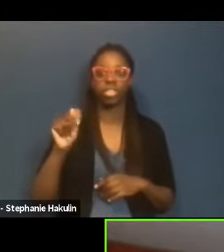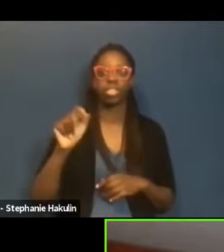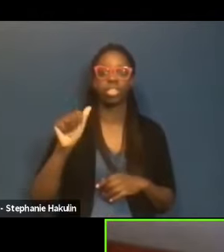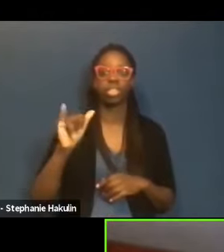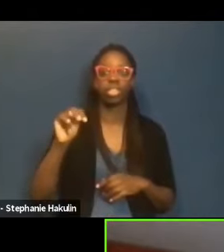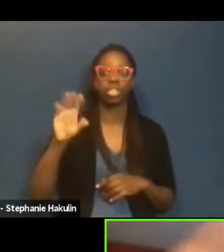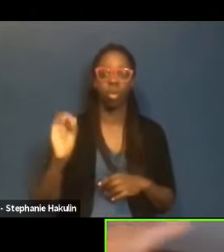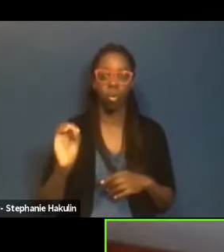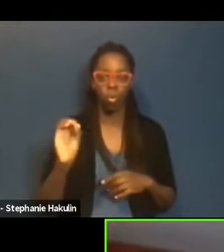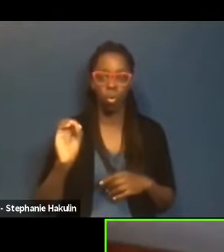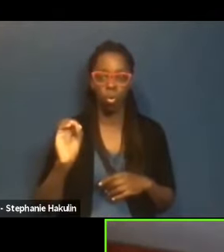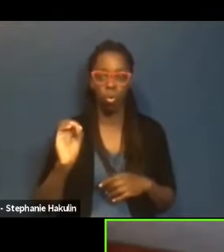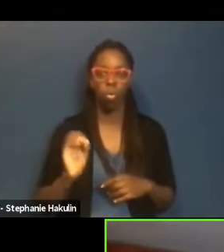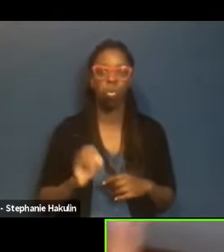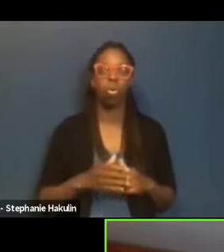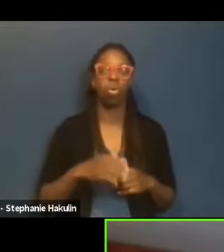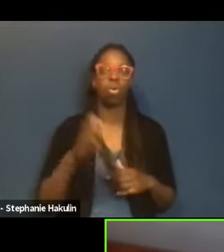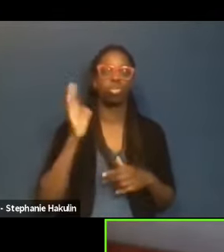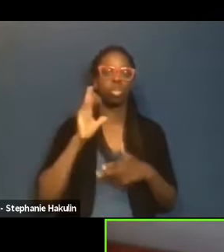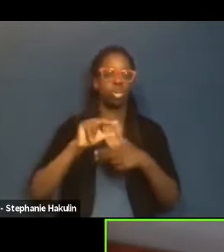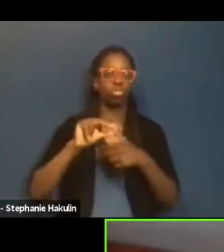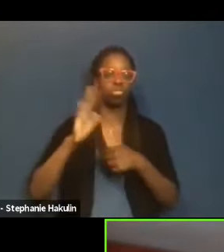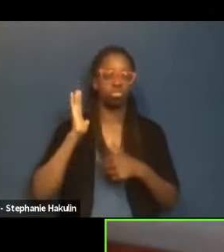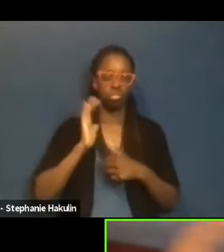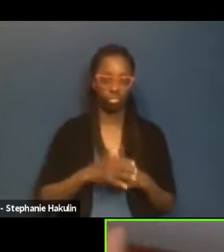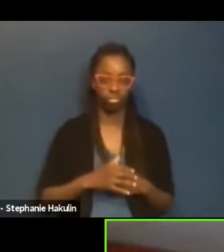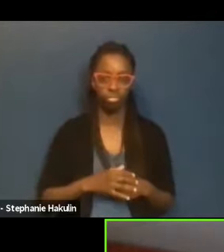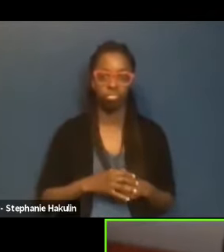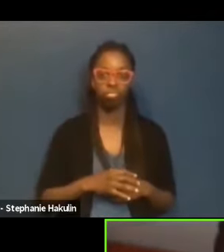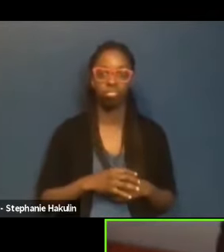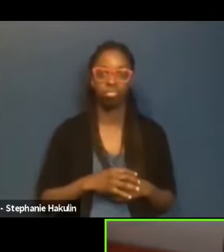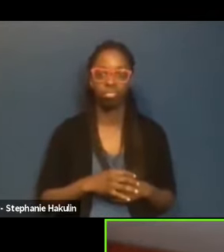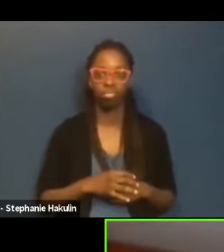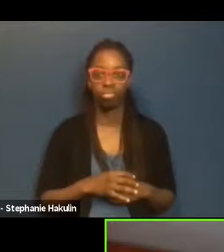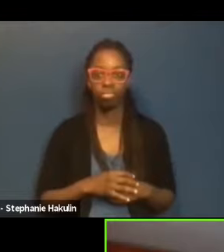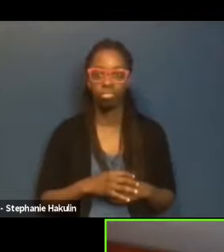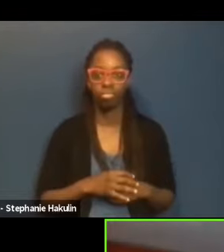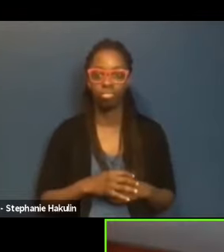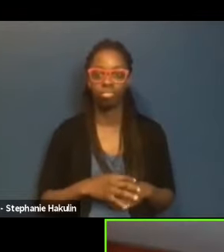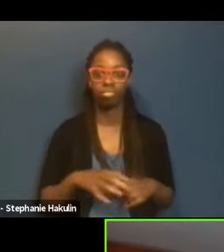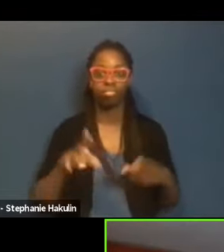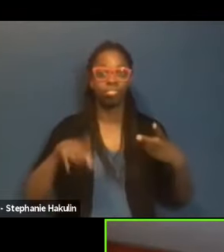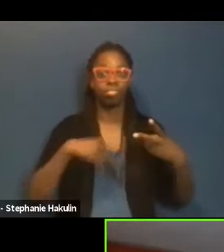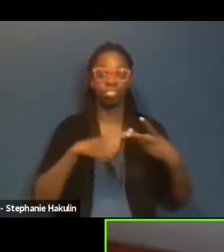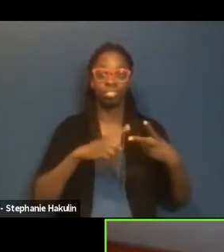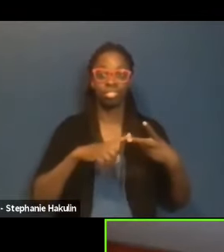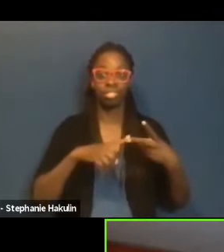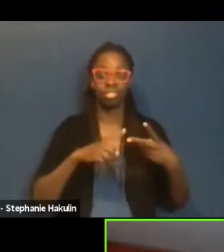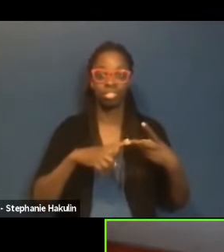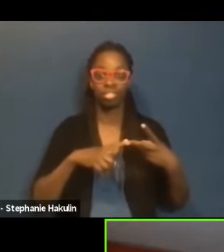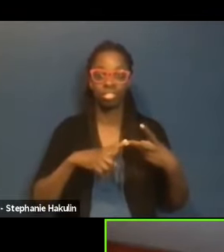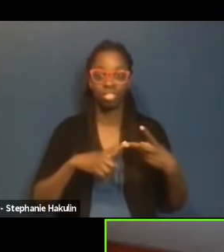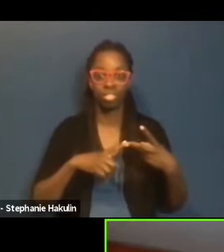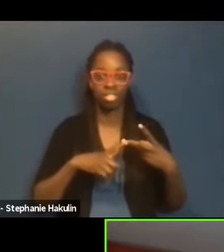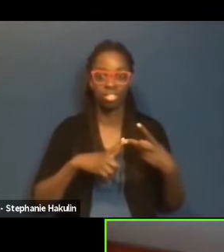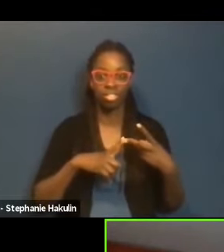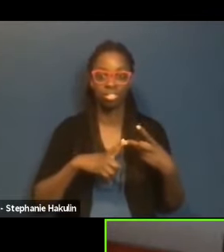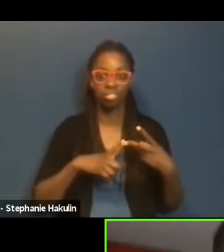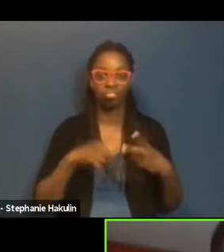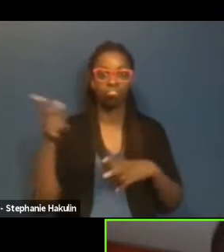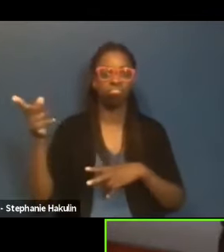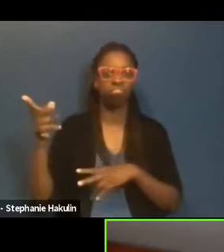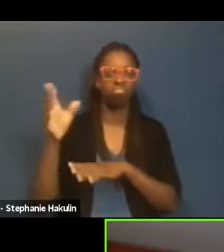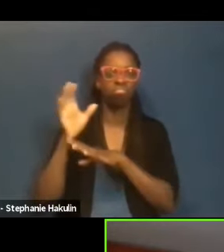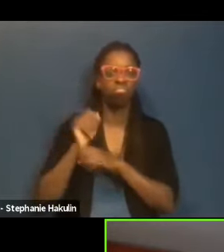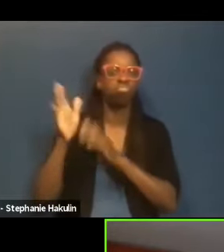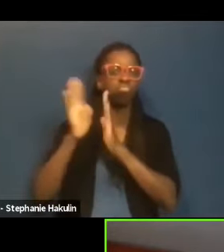a Catholic prayer ritual that takes place over the course of 9 days, and it's traditionally prayed after someone dies.